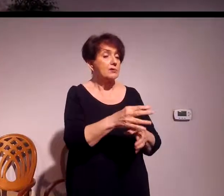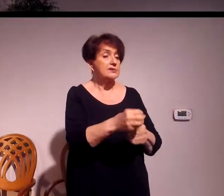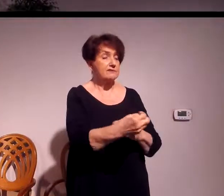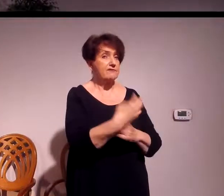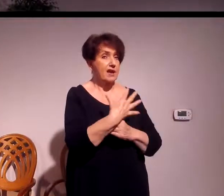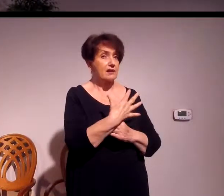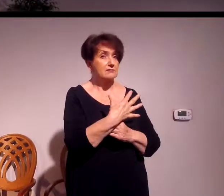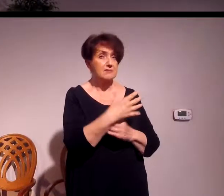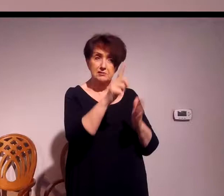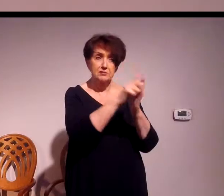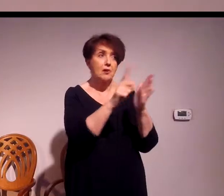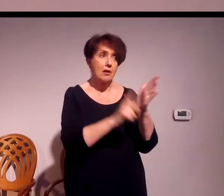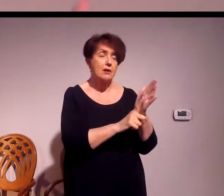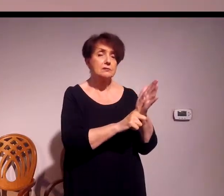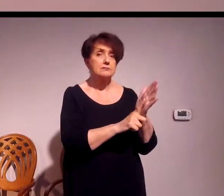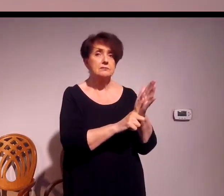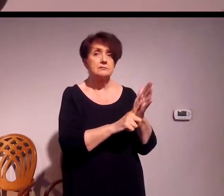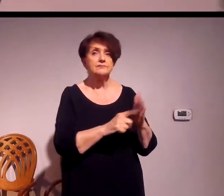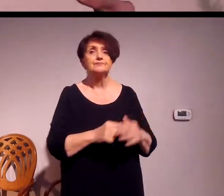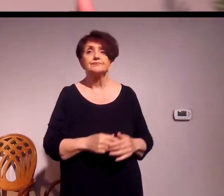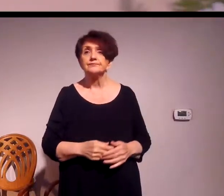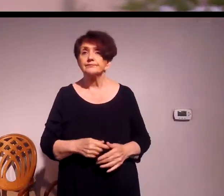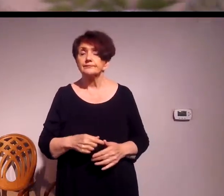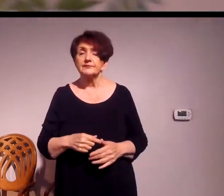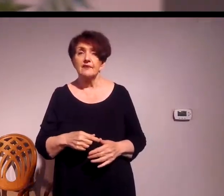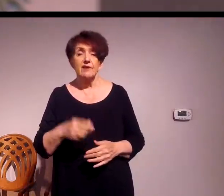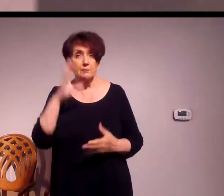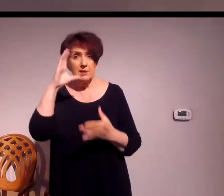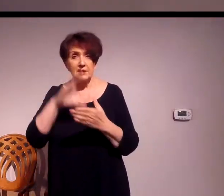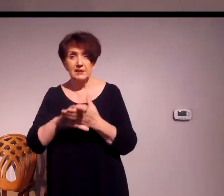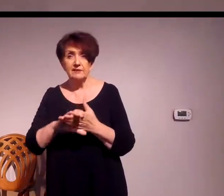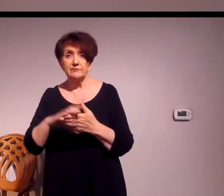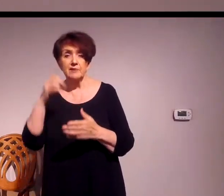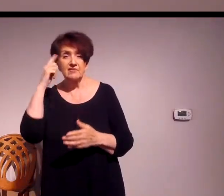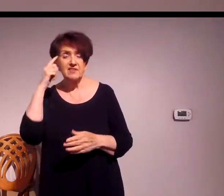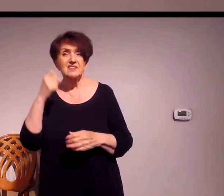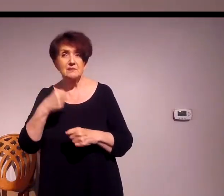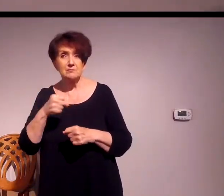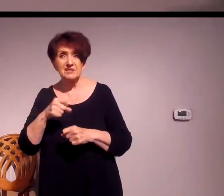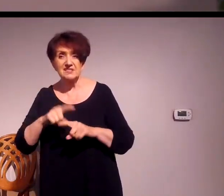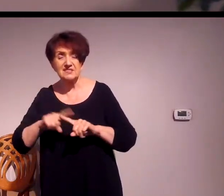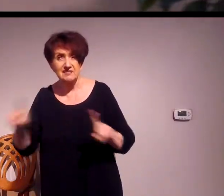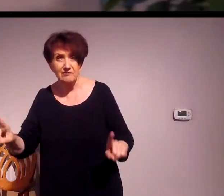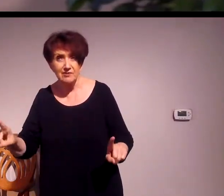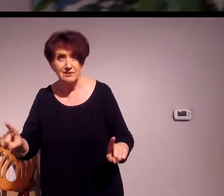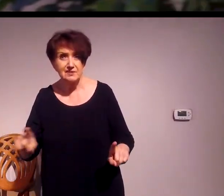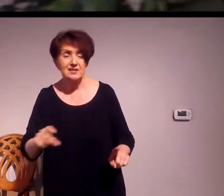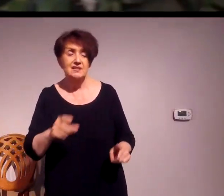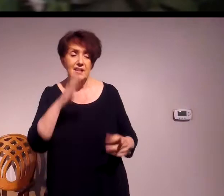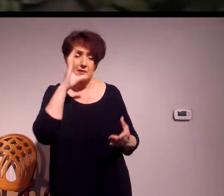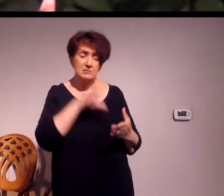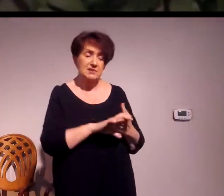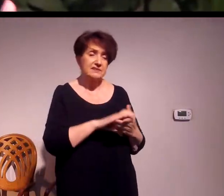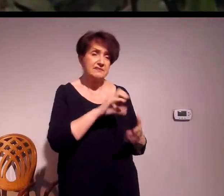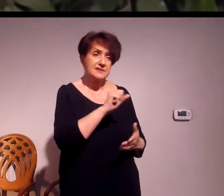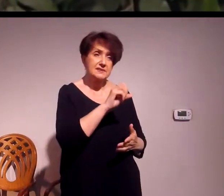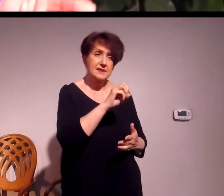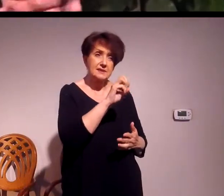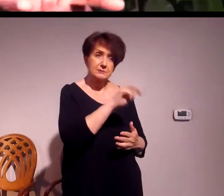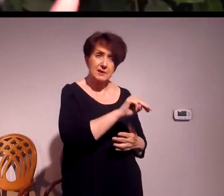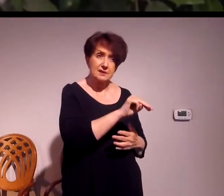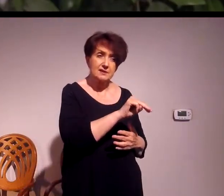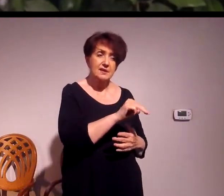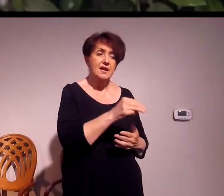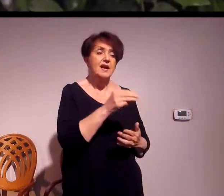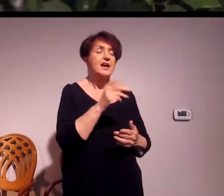here that we always talk about, right? Well, if I believe that my thinking makes a difference and I believe in the science of mind, I need to stop it sometimes and